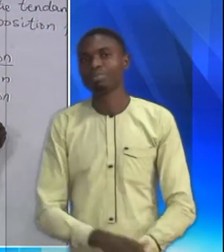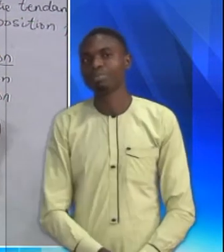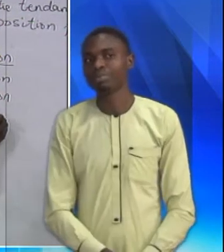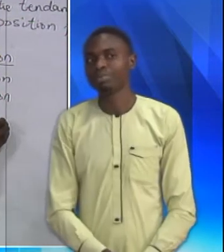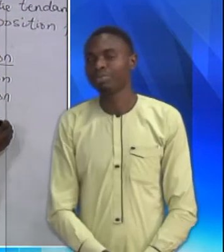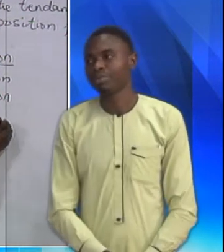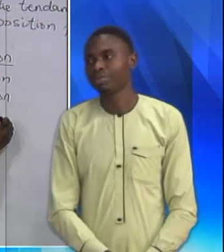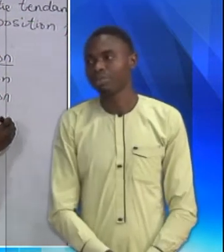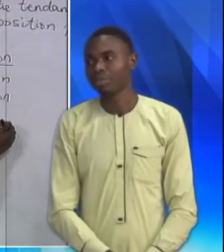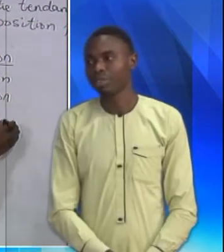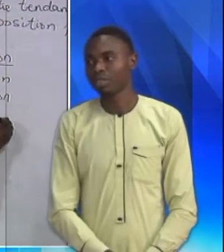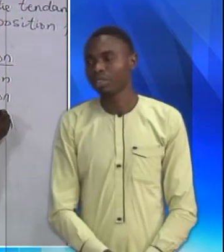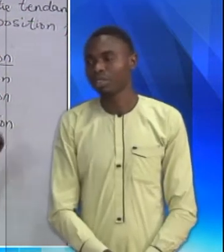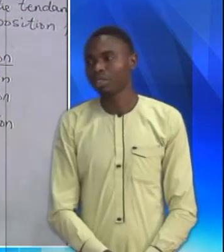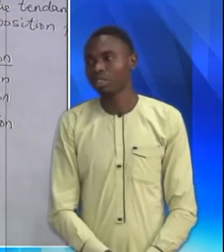motion.